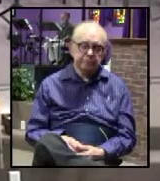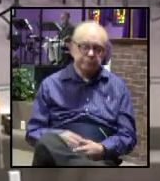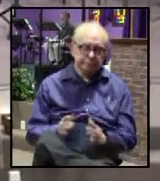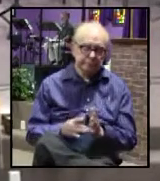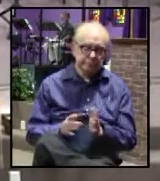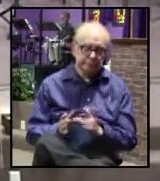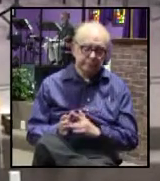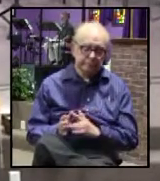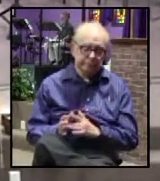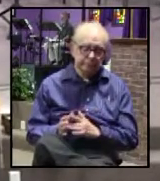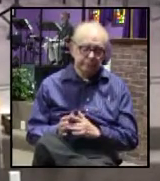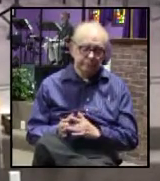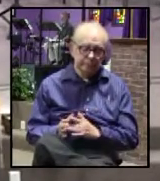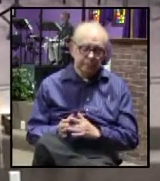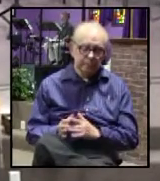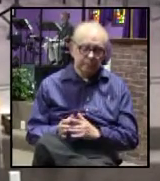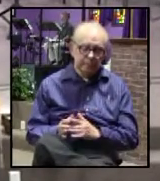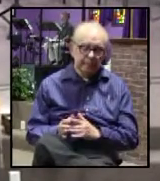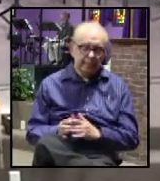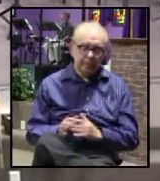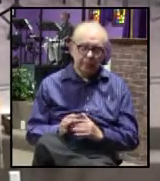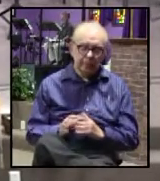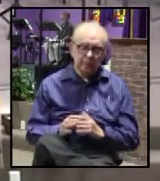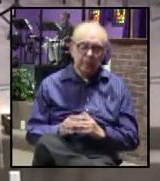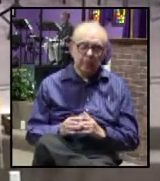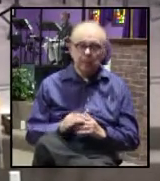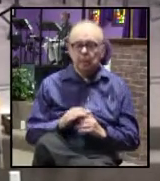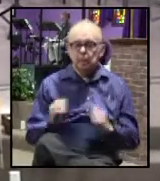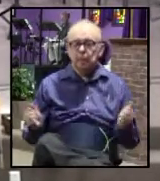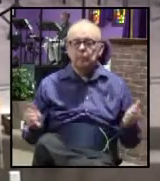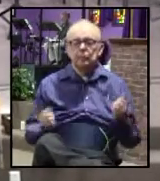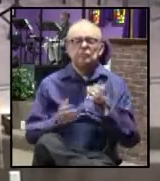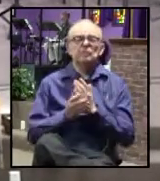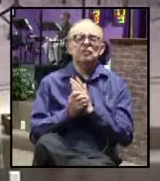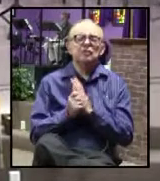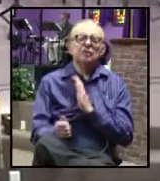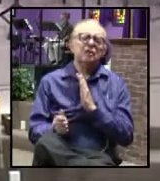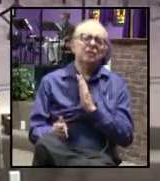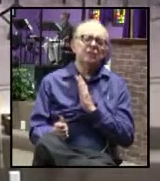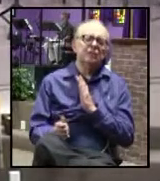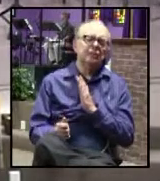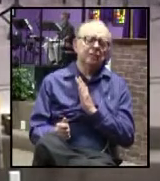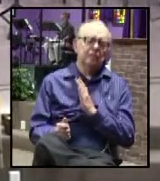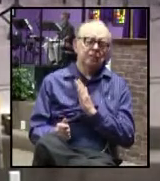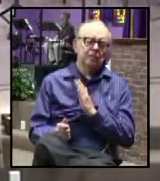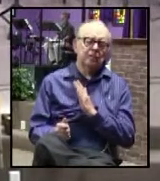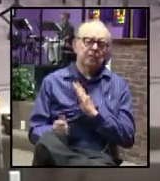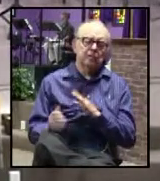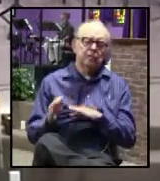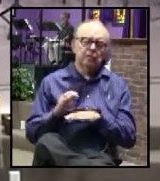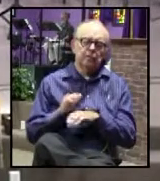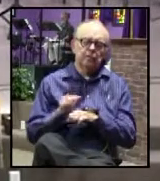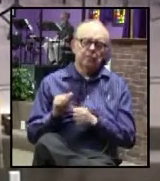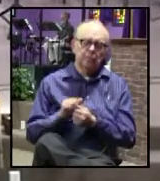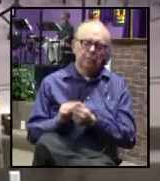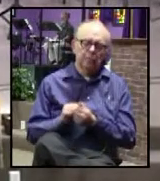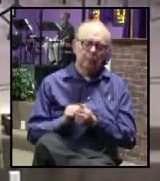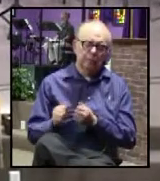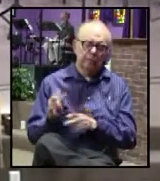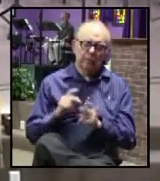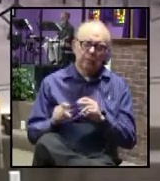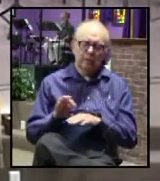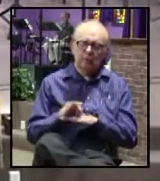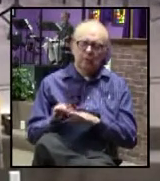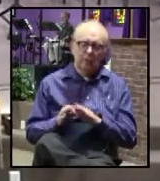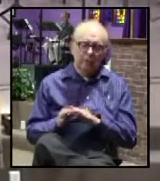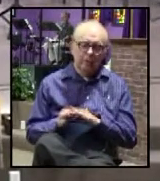that. Jesus was grossly overqualified to wash people's feet. Correct? I mean, his